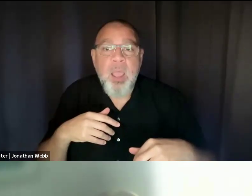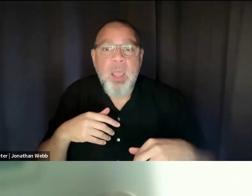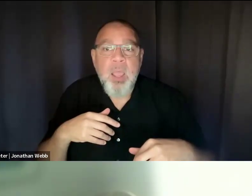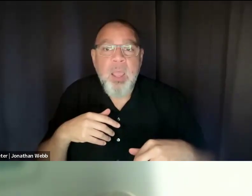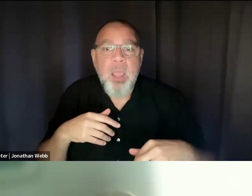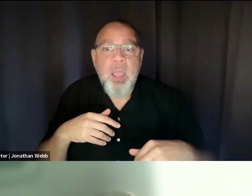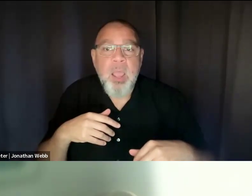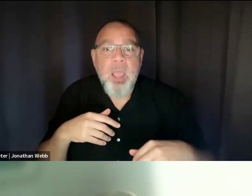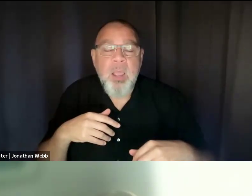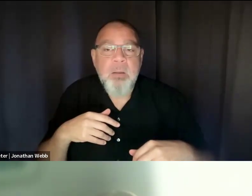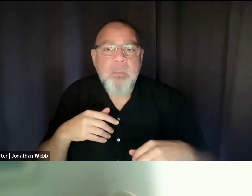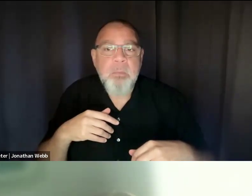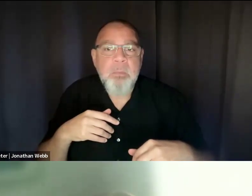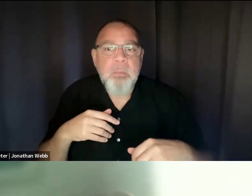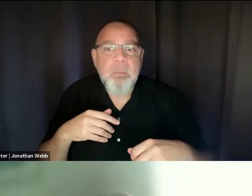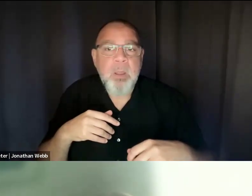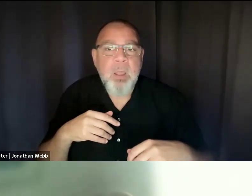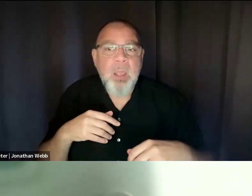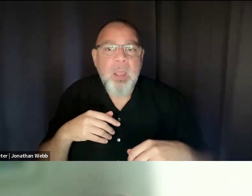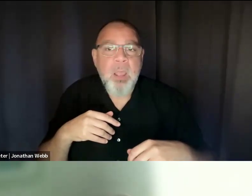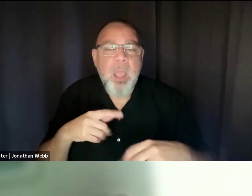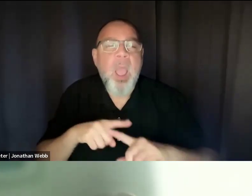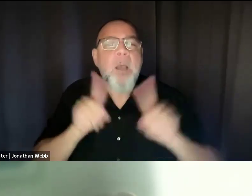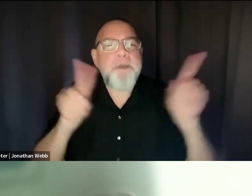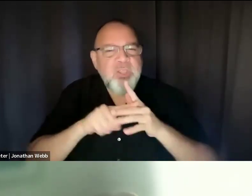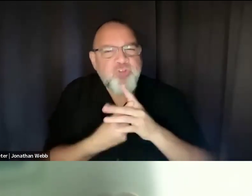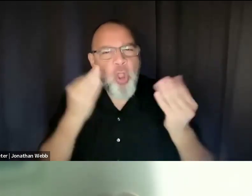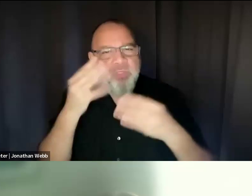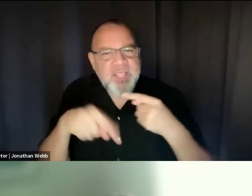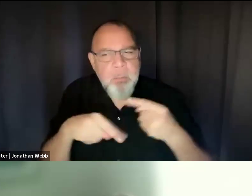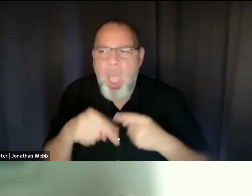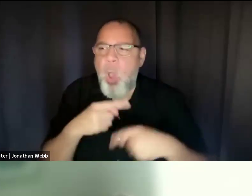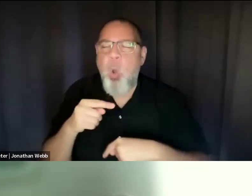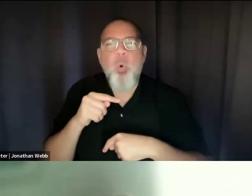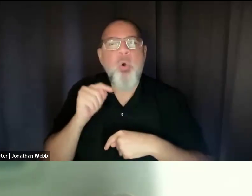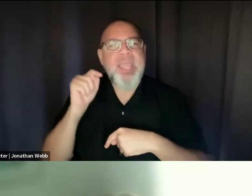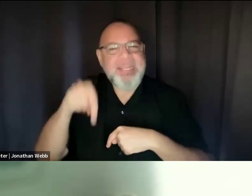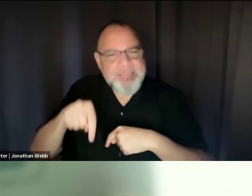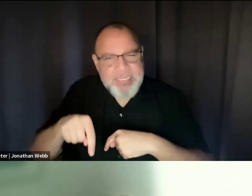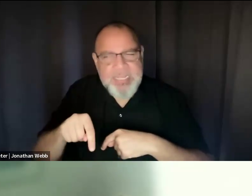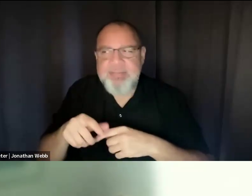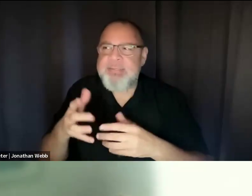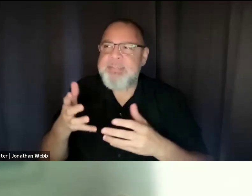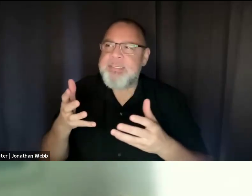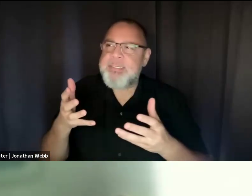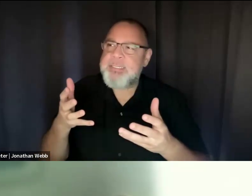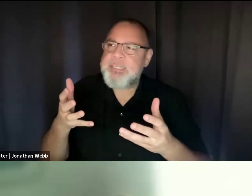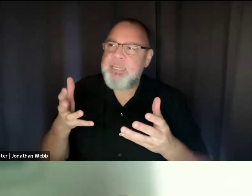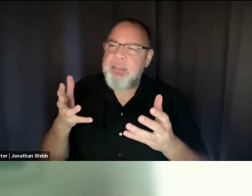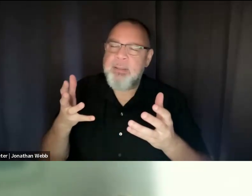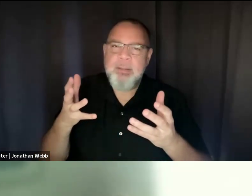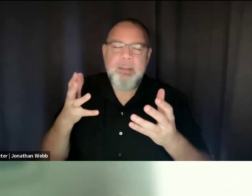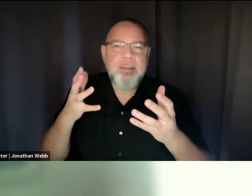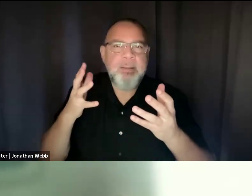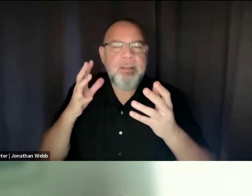start to thinking through like, is this a good enough answer? Do I need to ask more granular questions? Think, corroborate your